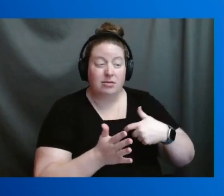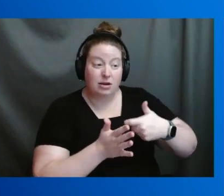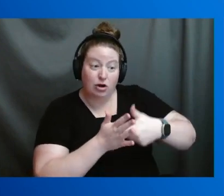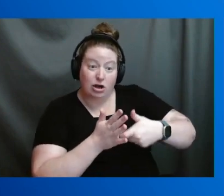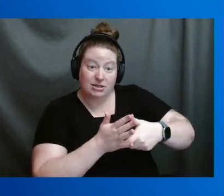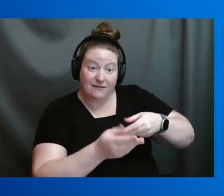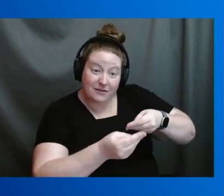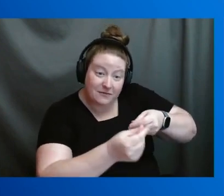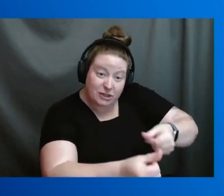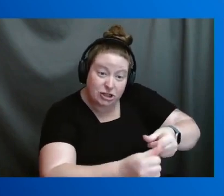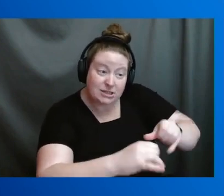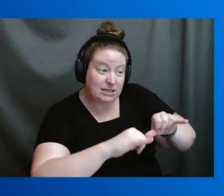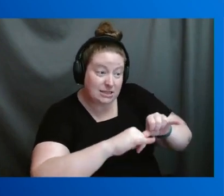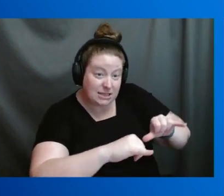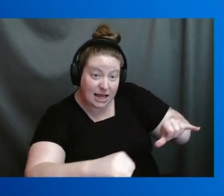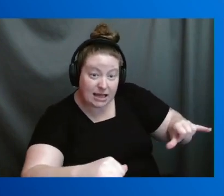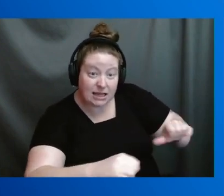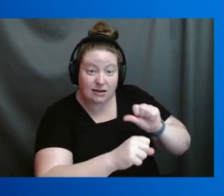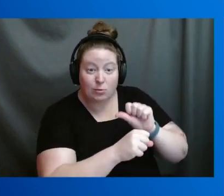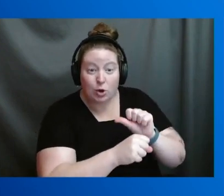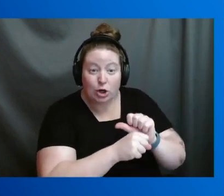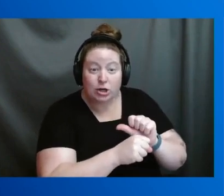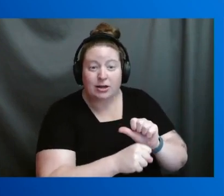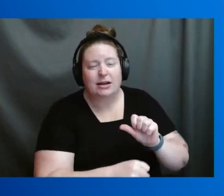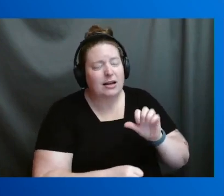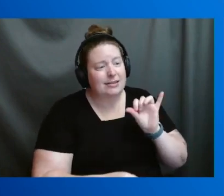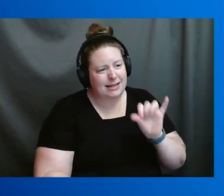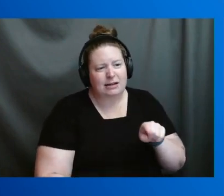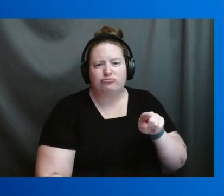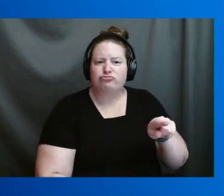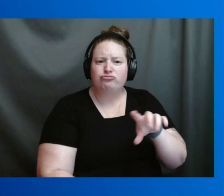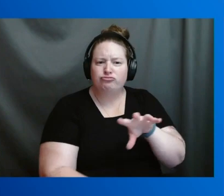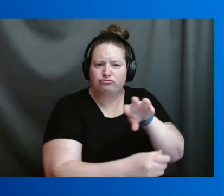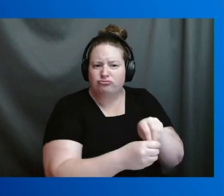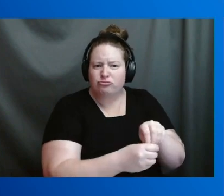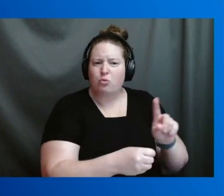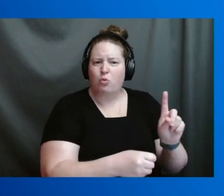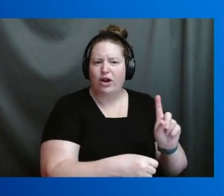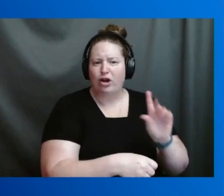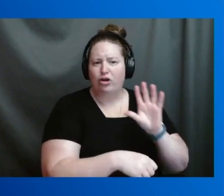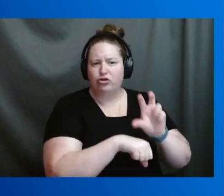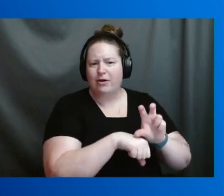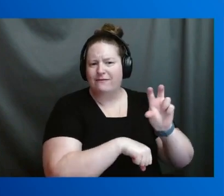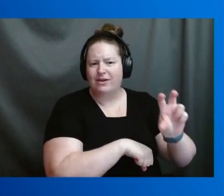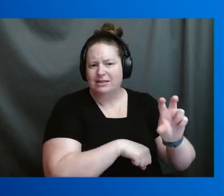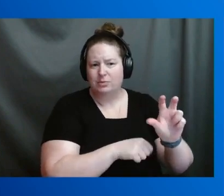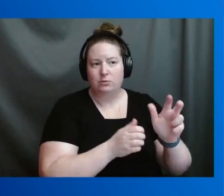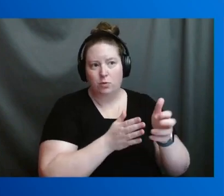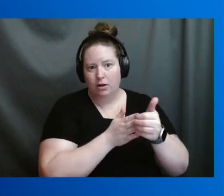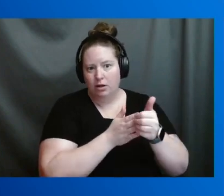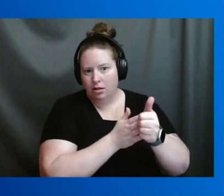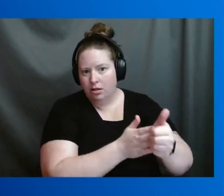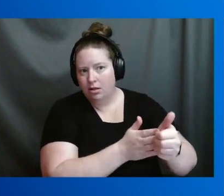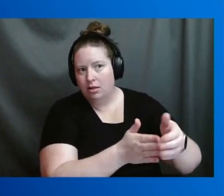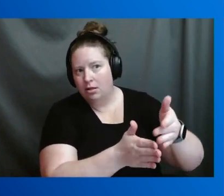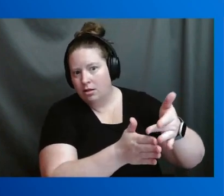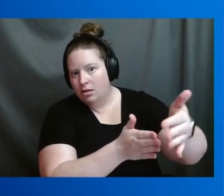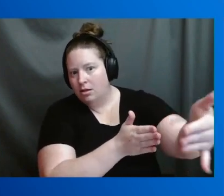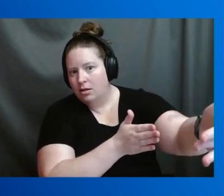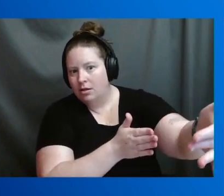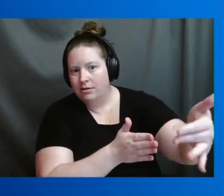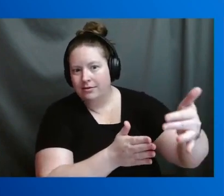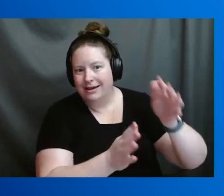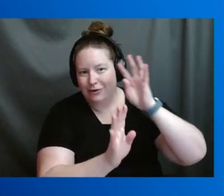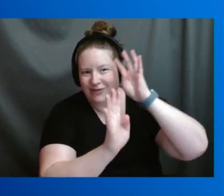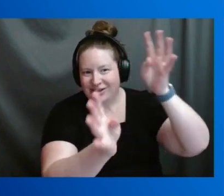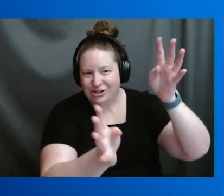scaling work, and all those elements play a huge part in terms of where your investment is going to drive that innovation that you see on your behalf. I think there were estimates